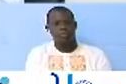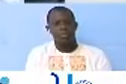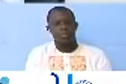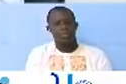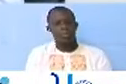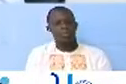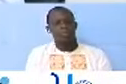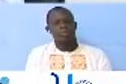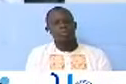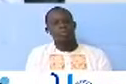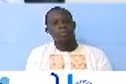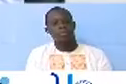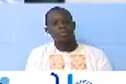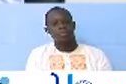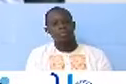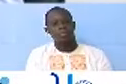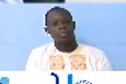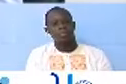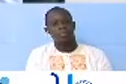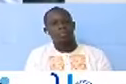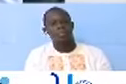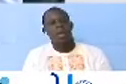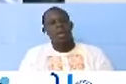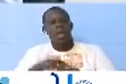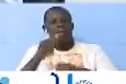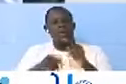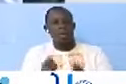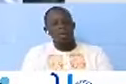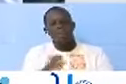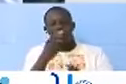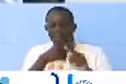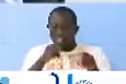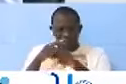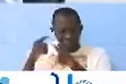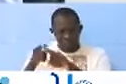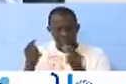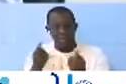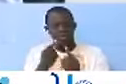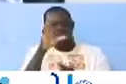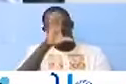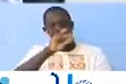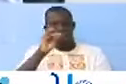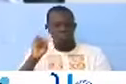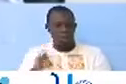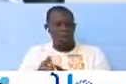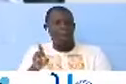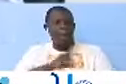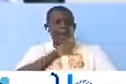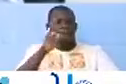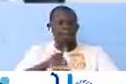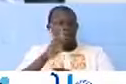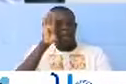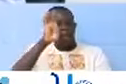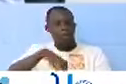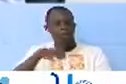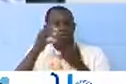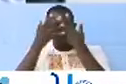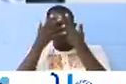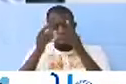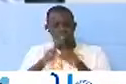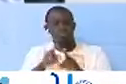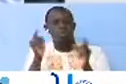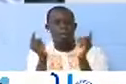again? And what? At what point did you see him? During I was moving mile 2, when you are about in front of you, you are just about and you are just ten meters away. No,